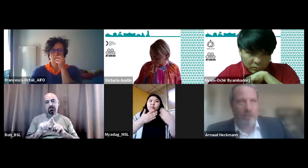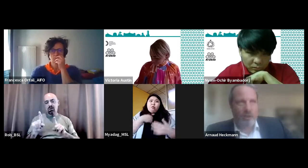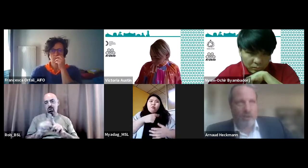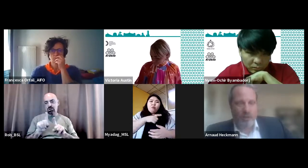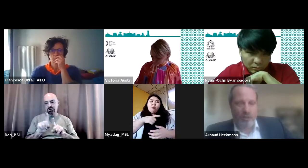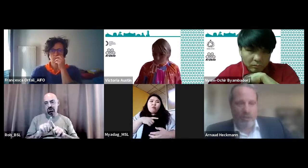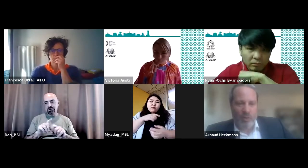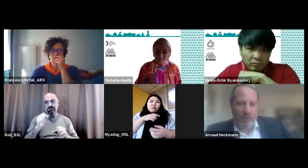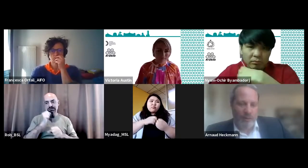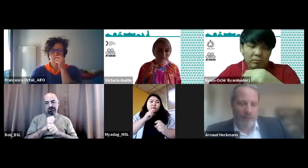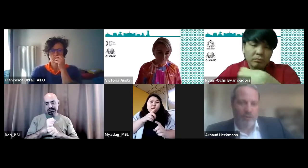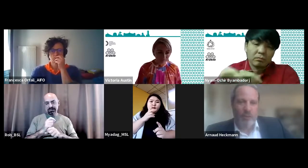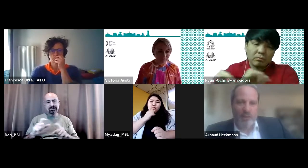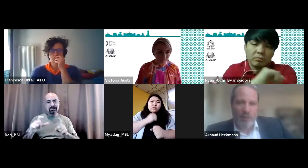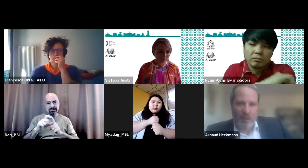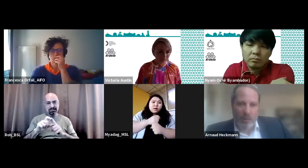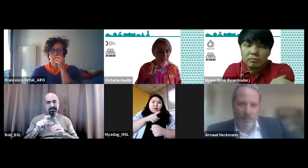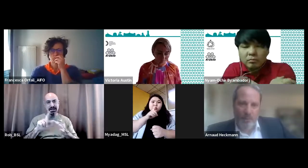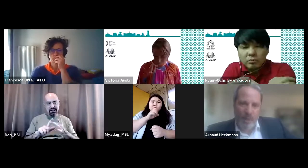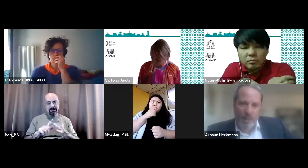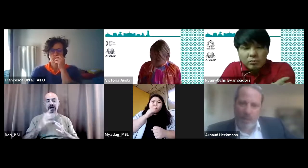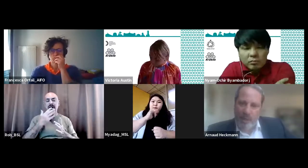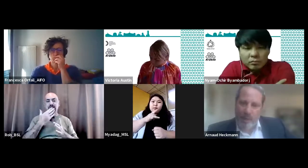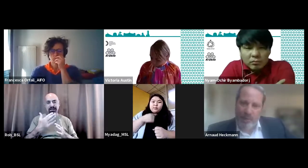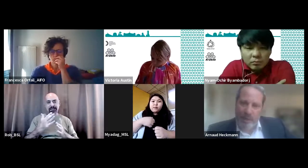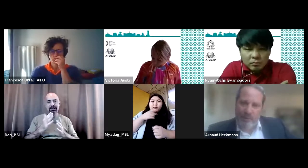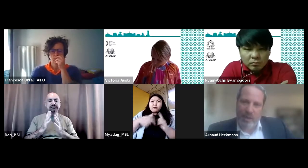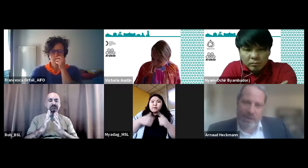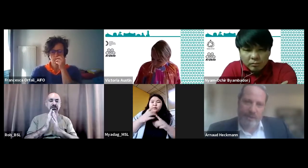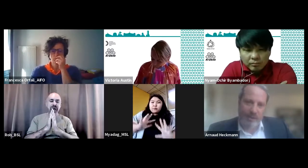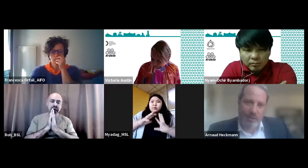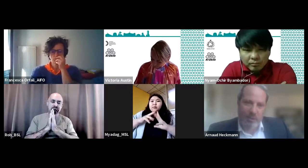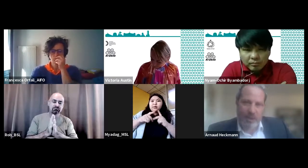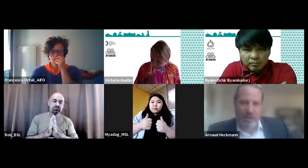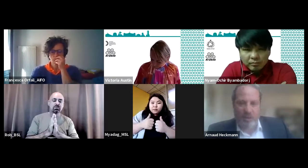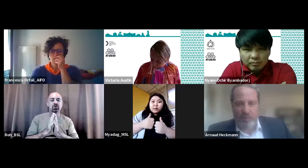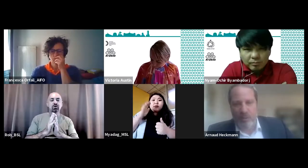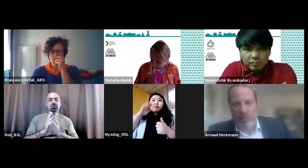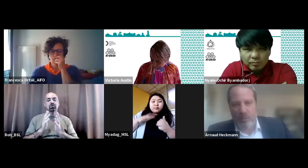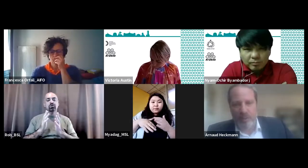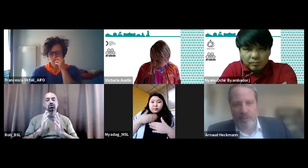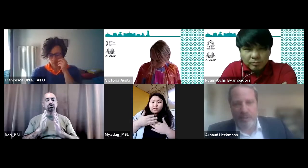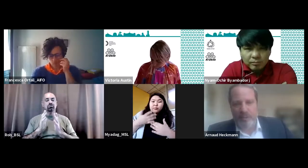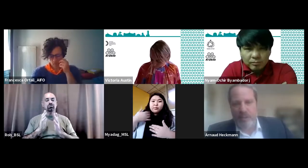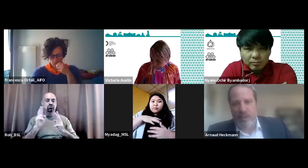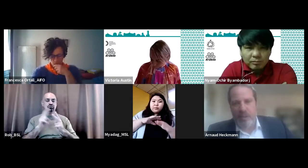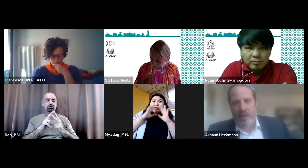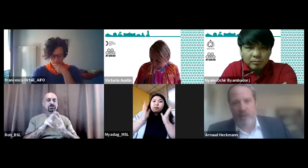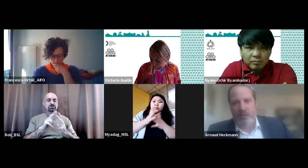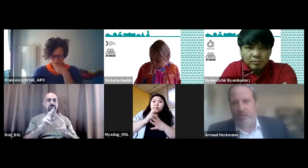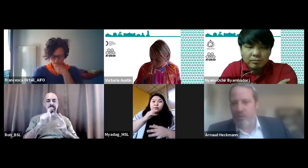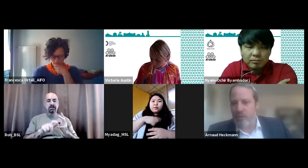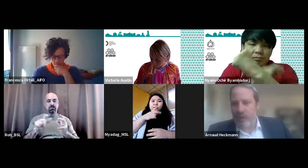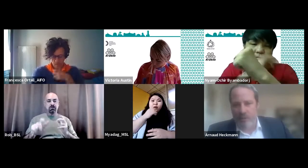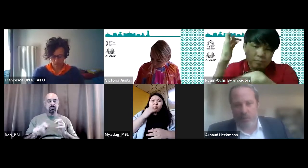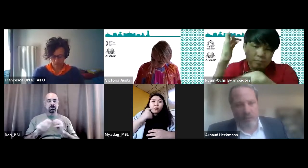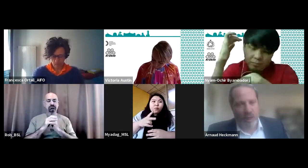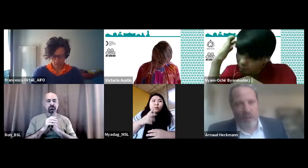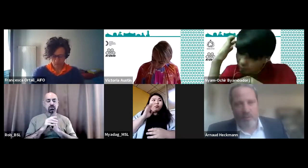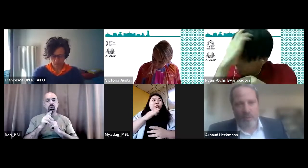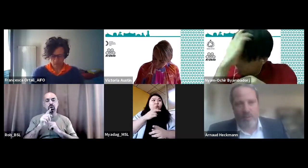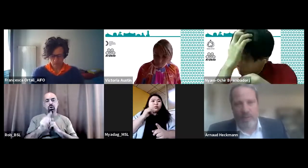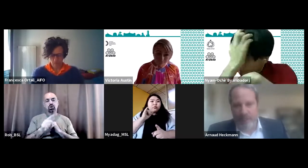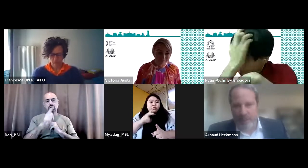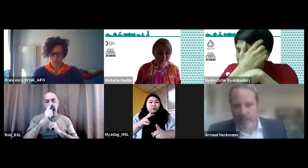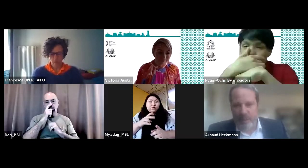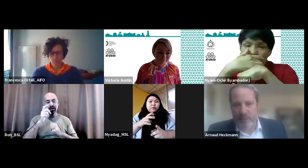those projects to reach people. We have extended communication with the communities, so you can